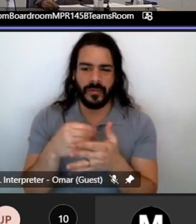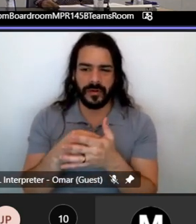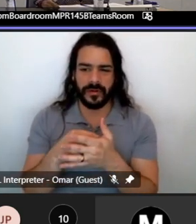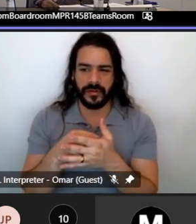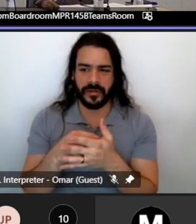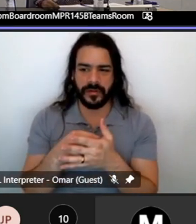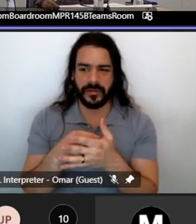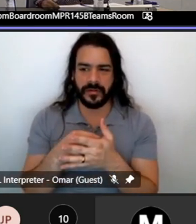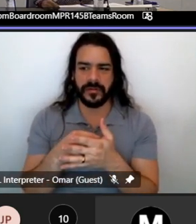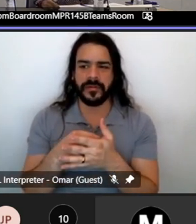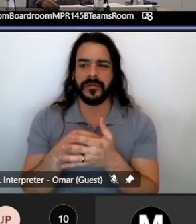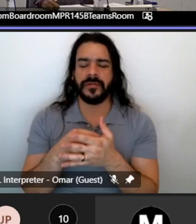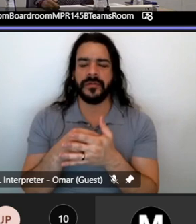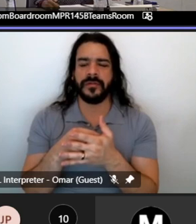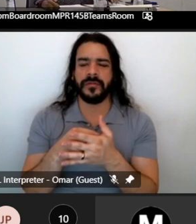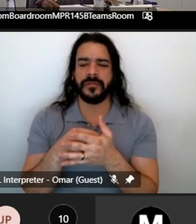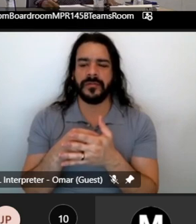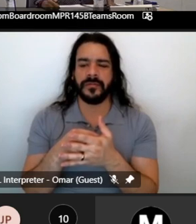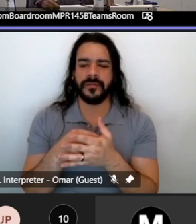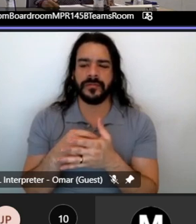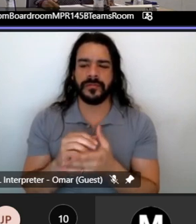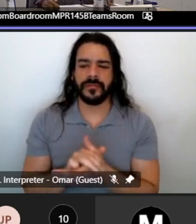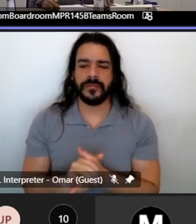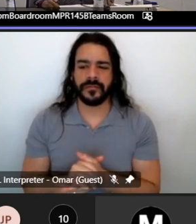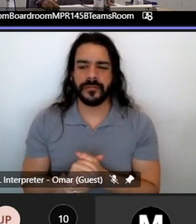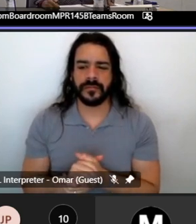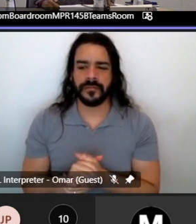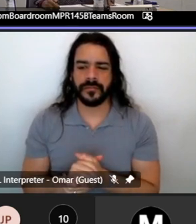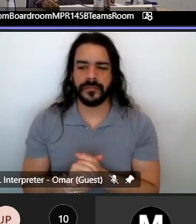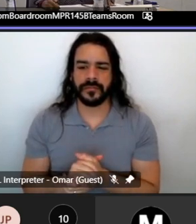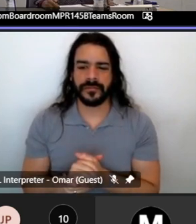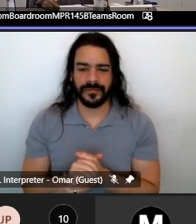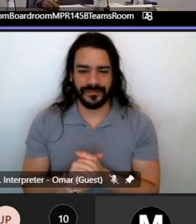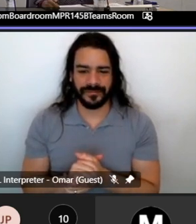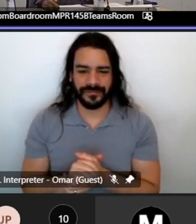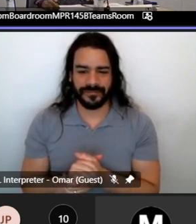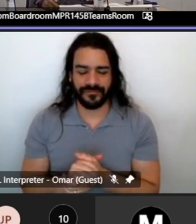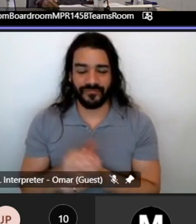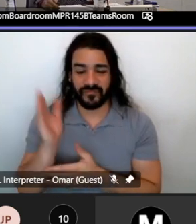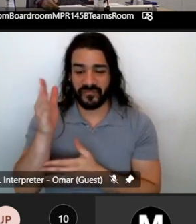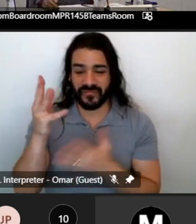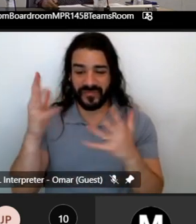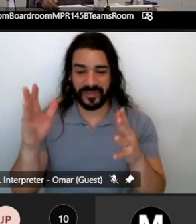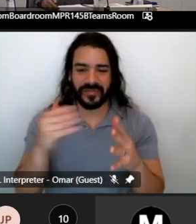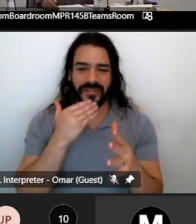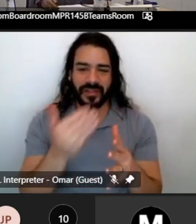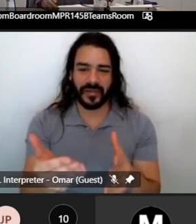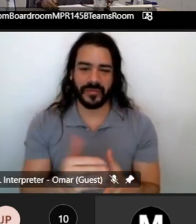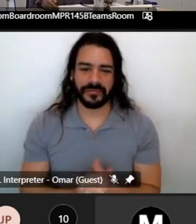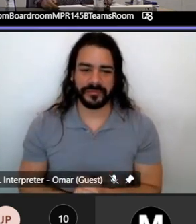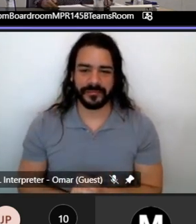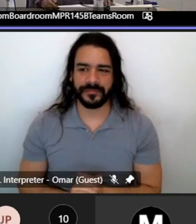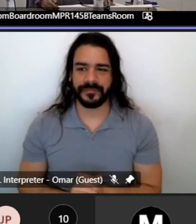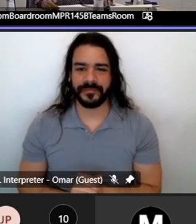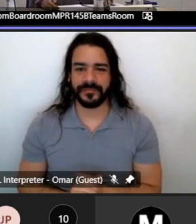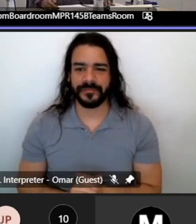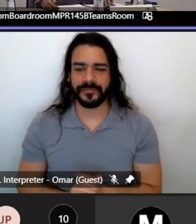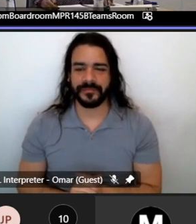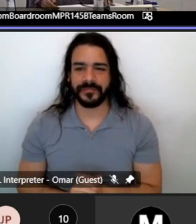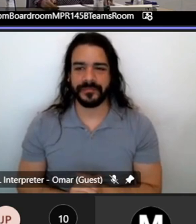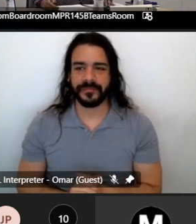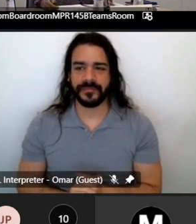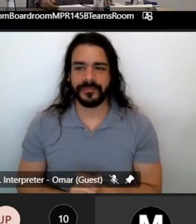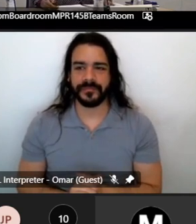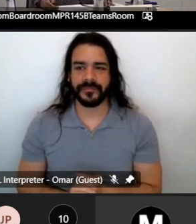local funds, and also debt funding. That concludes my presentation. Thank you.